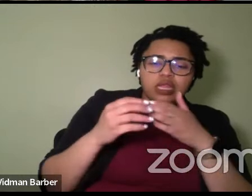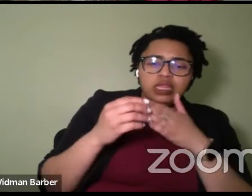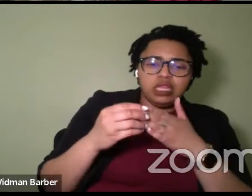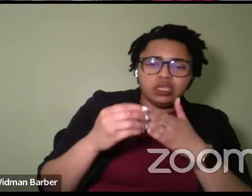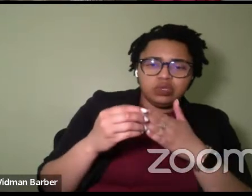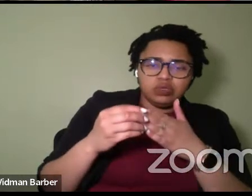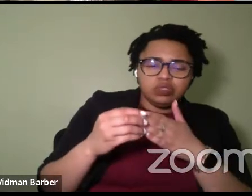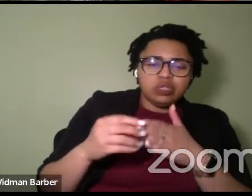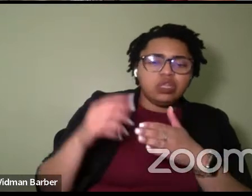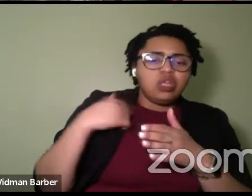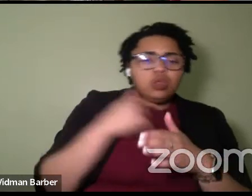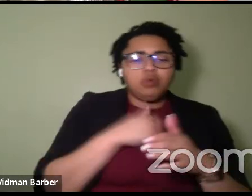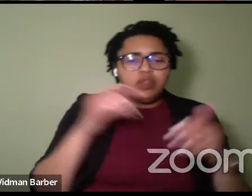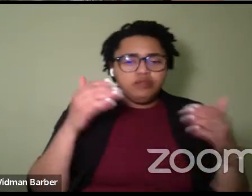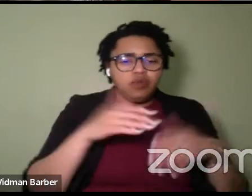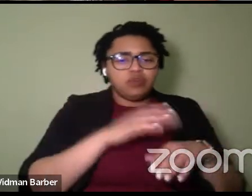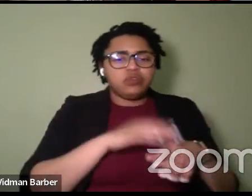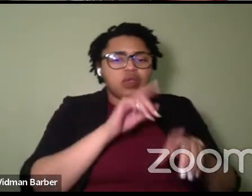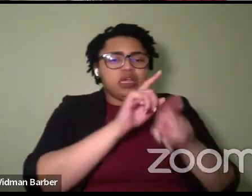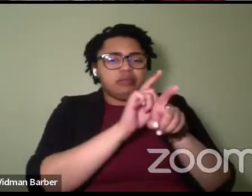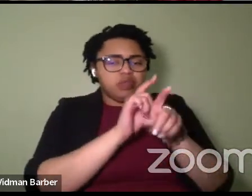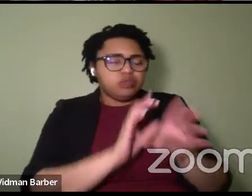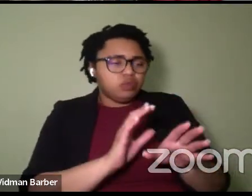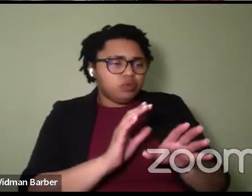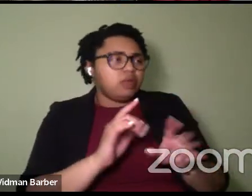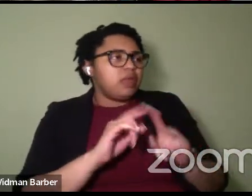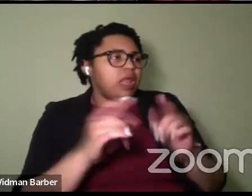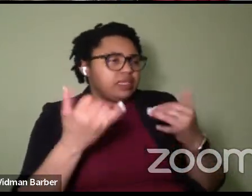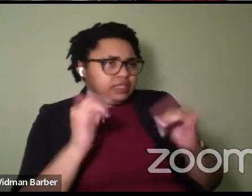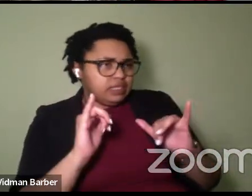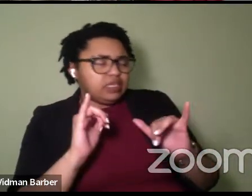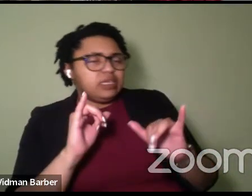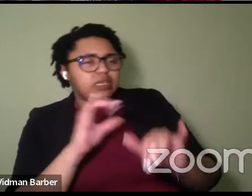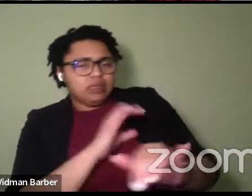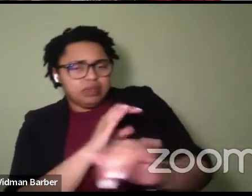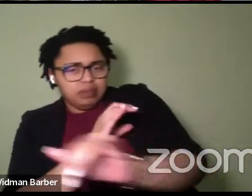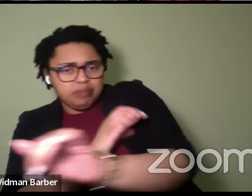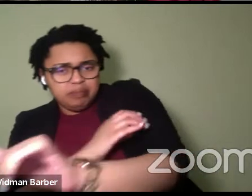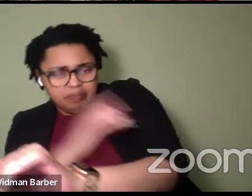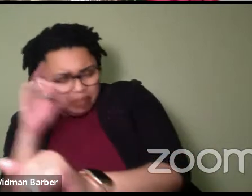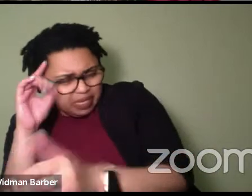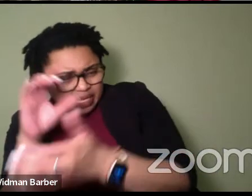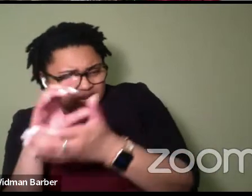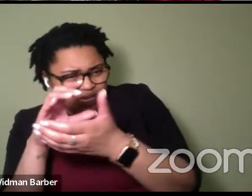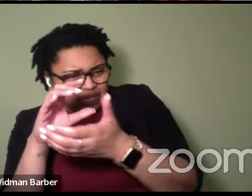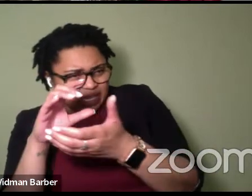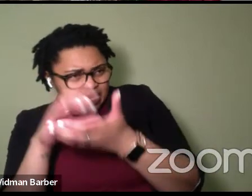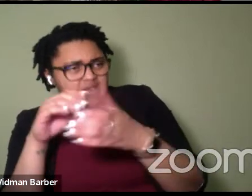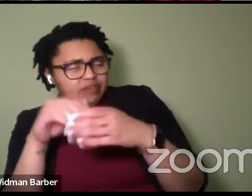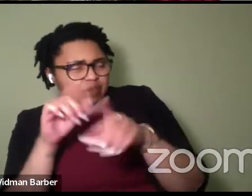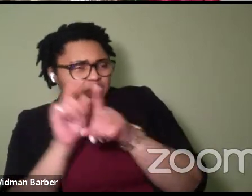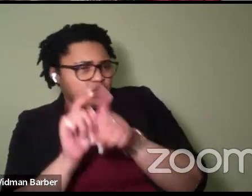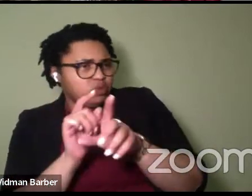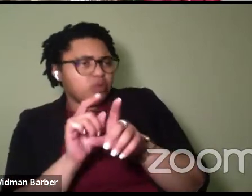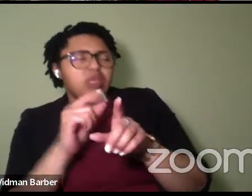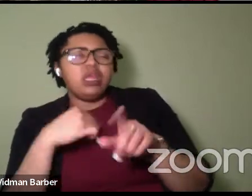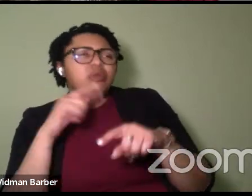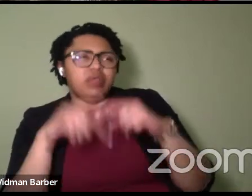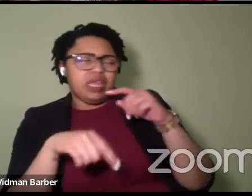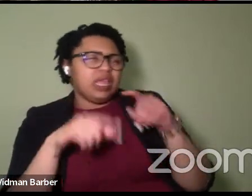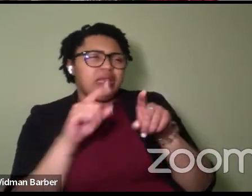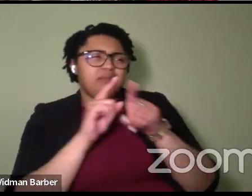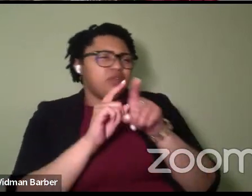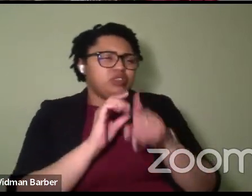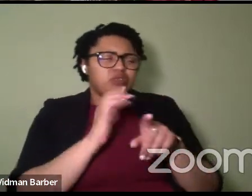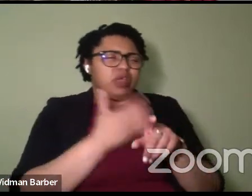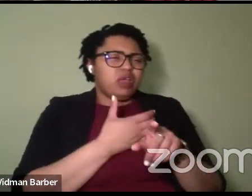in the power of mentoring, but we can't mentor our way out of racism, and we can't mentor our way out of sexism, and we can't mentor our way